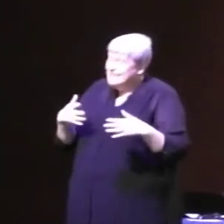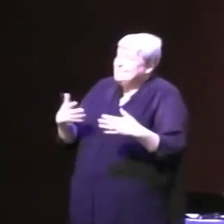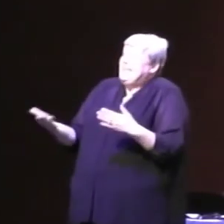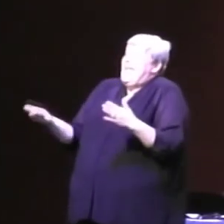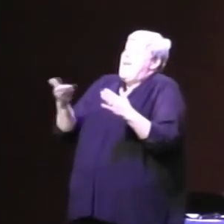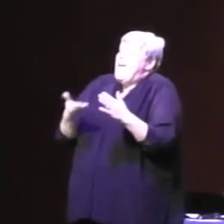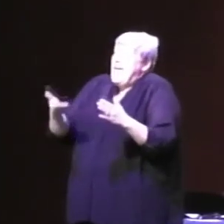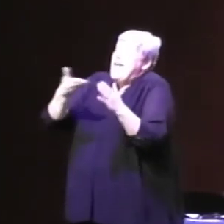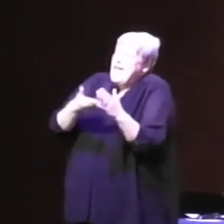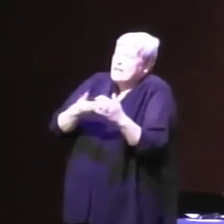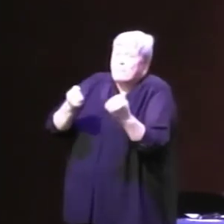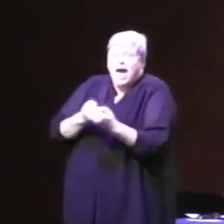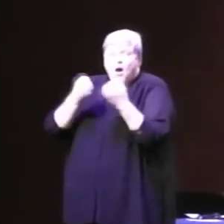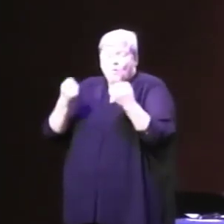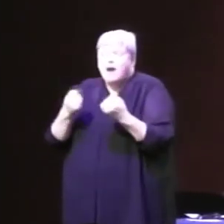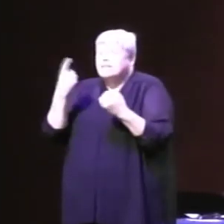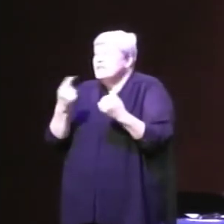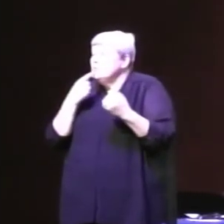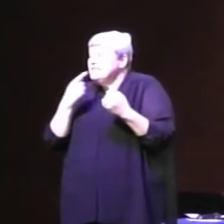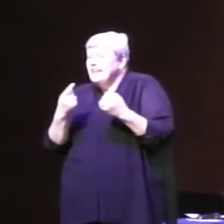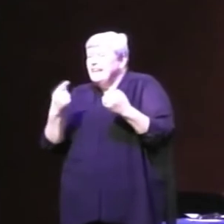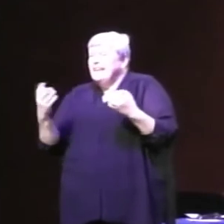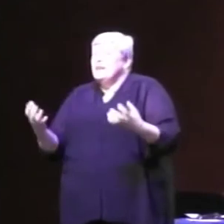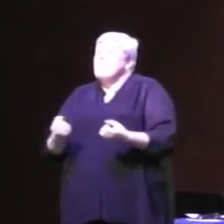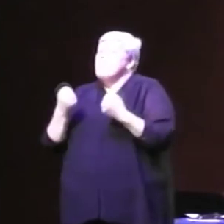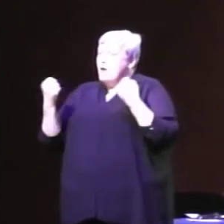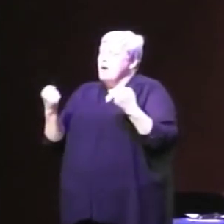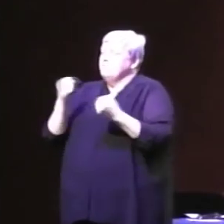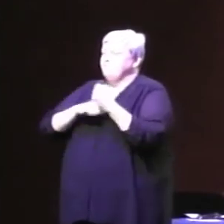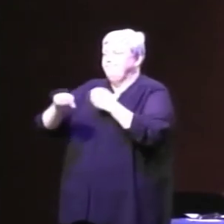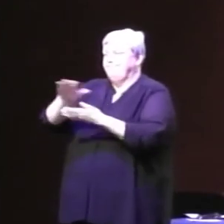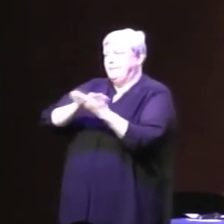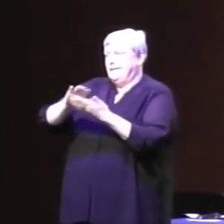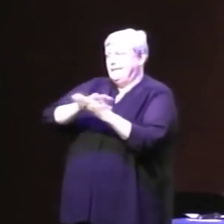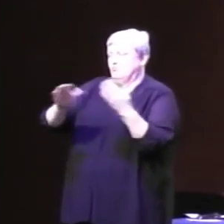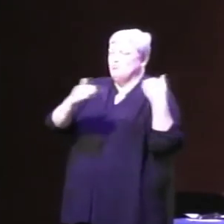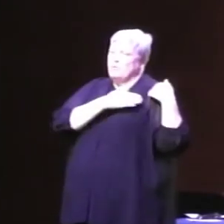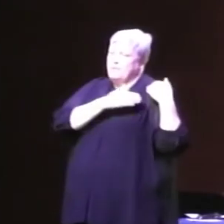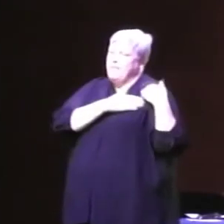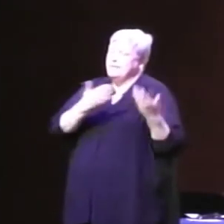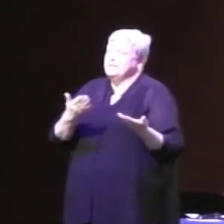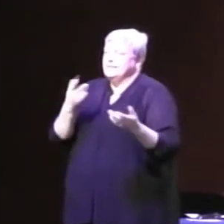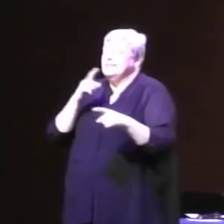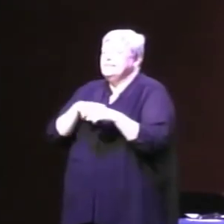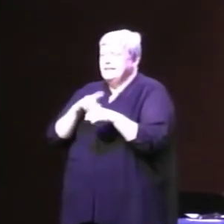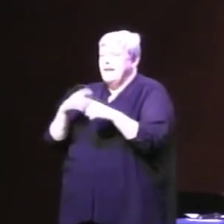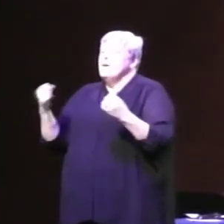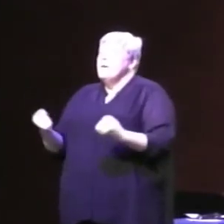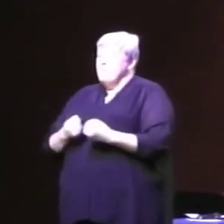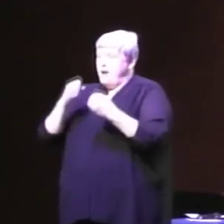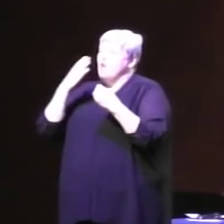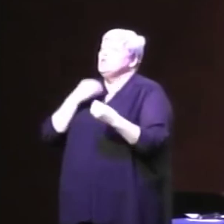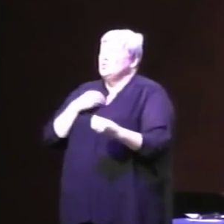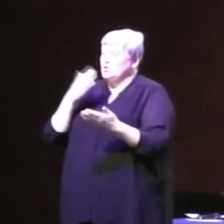power, and as someone once said, with great powers comes great responsibilities, and it is time those powers are used to ensure we